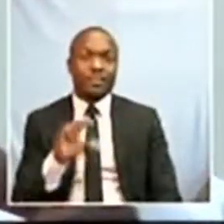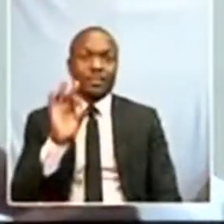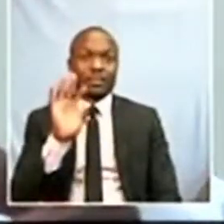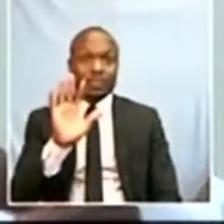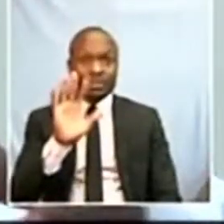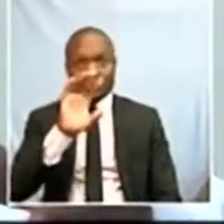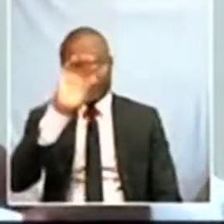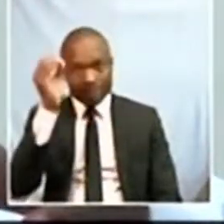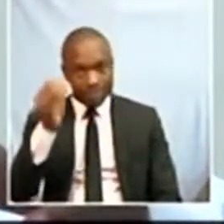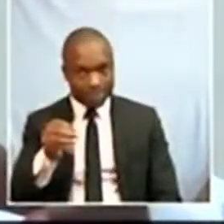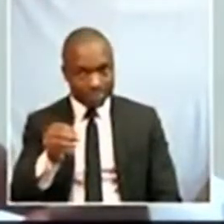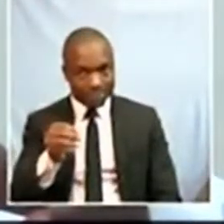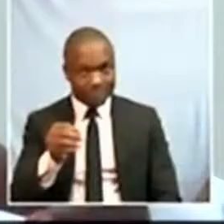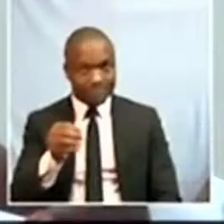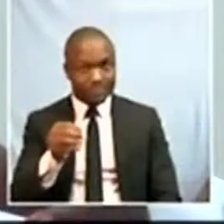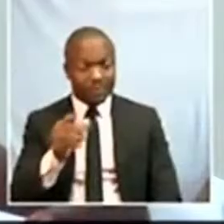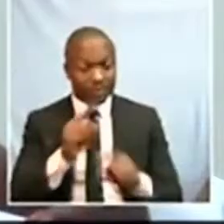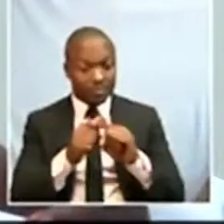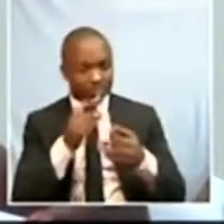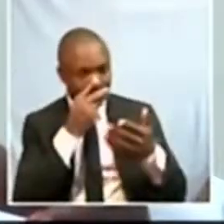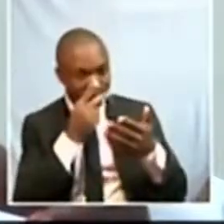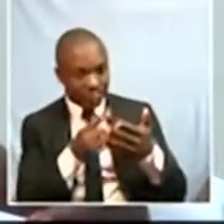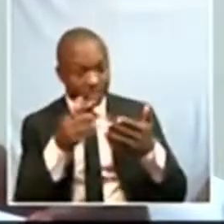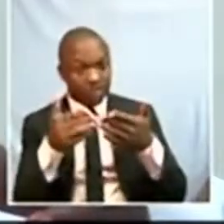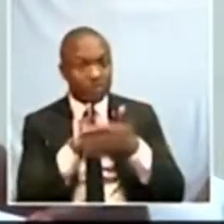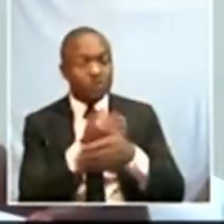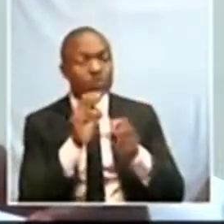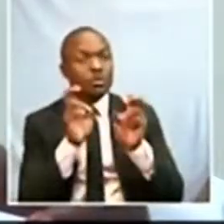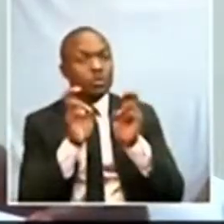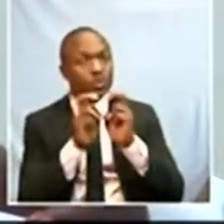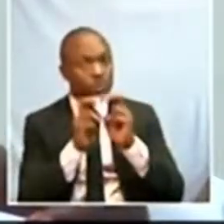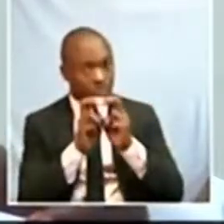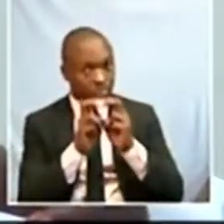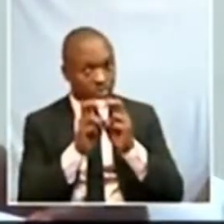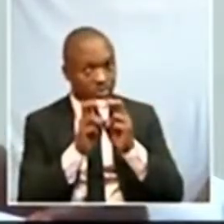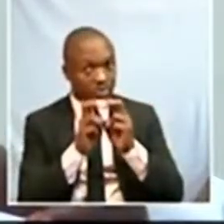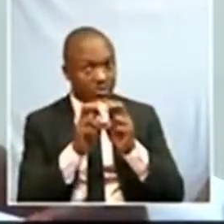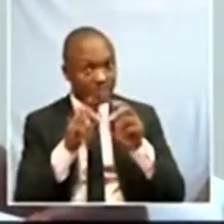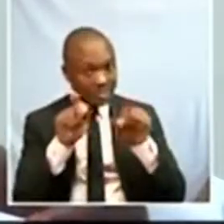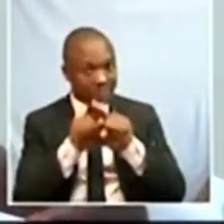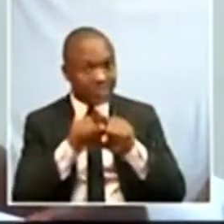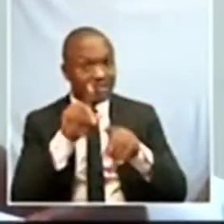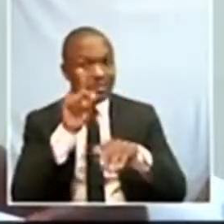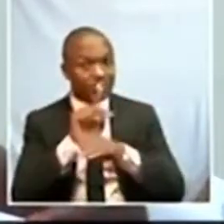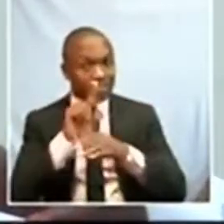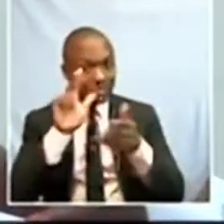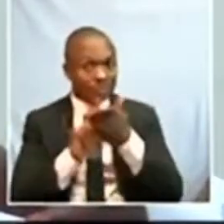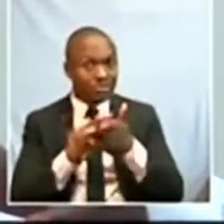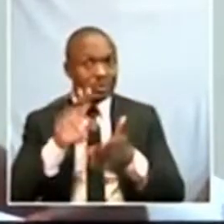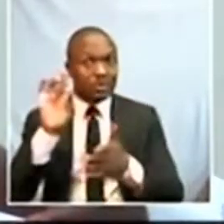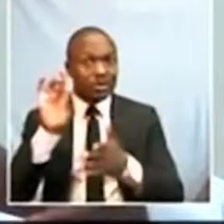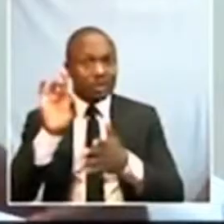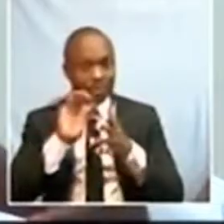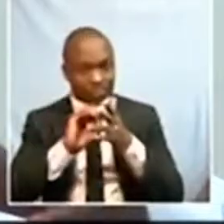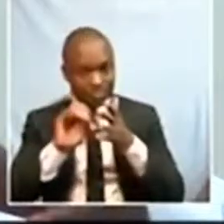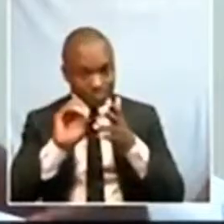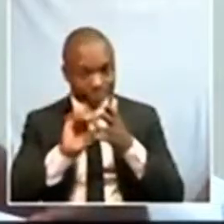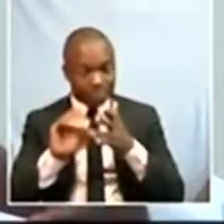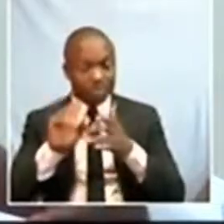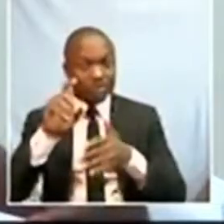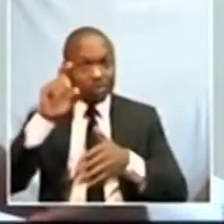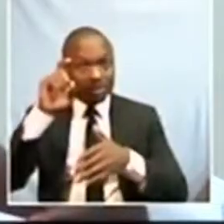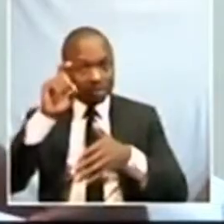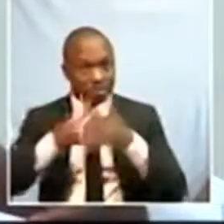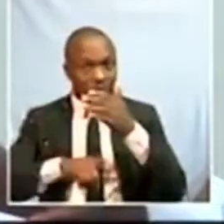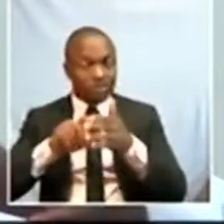95%. But if you look at the new contract for the same project signed on 8th October, costing